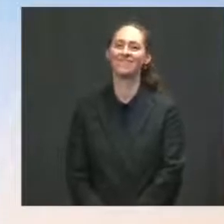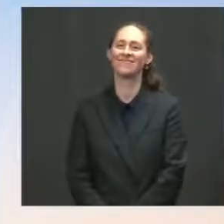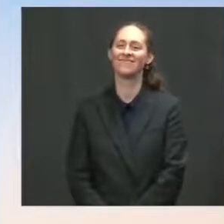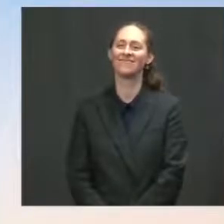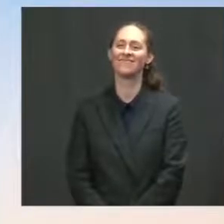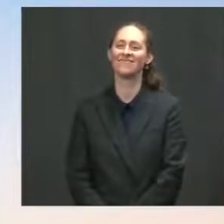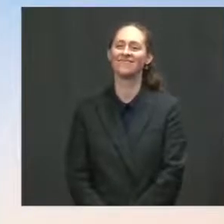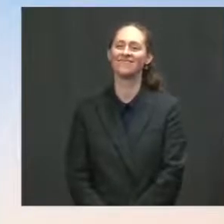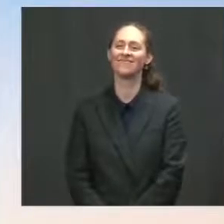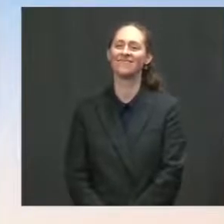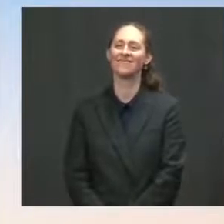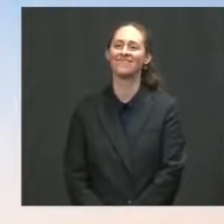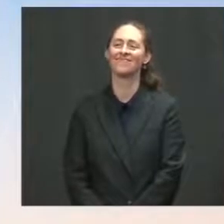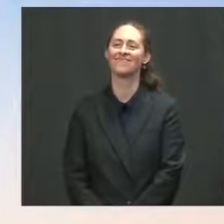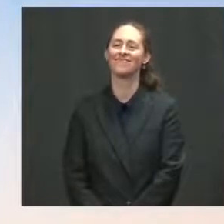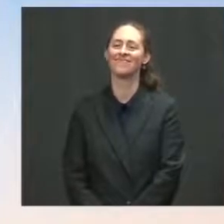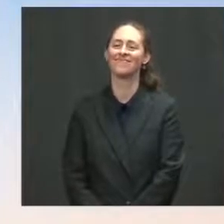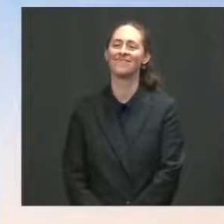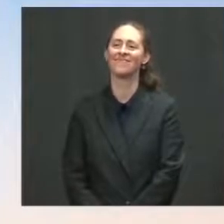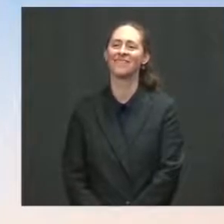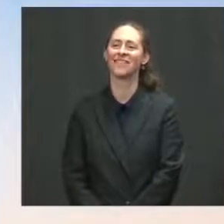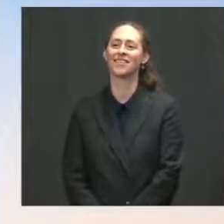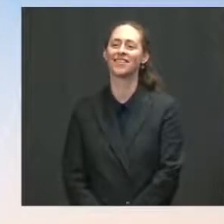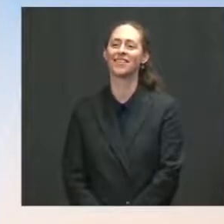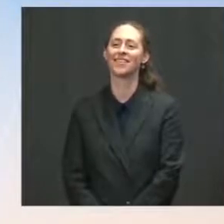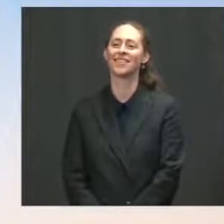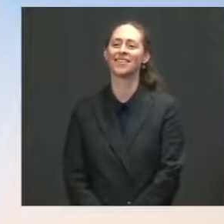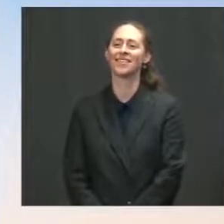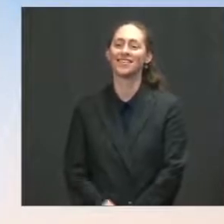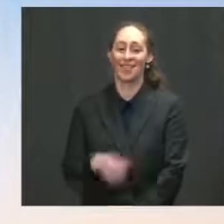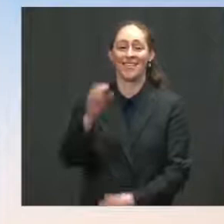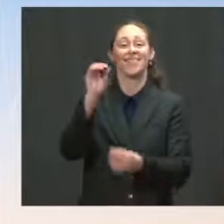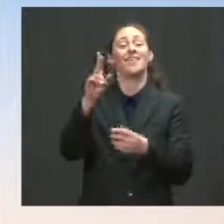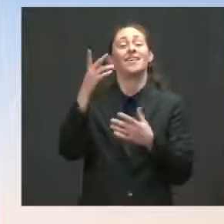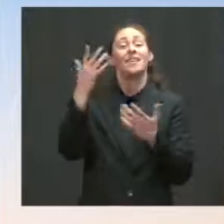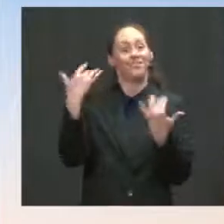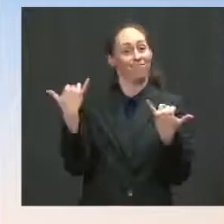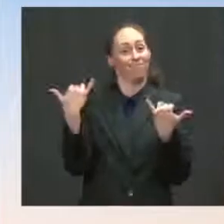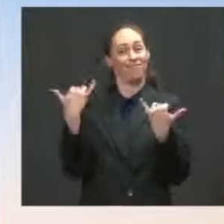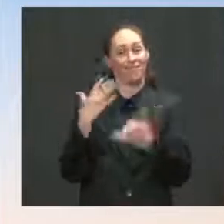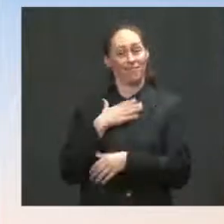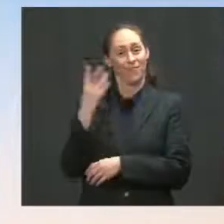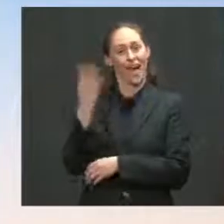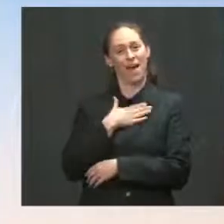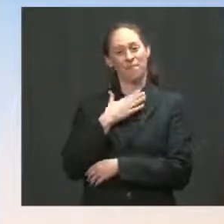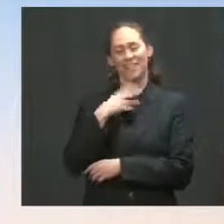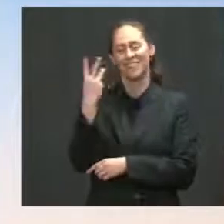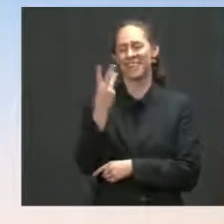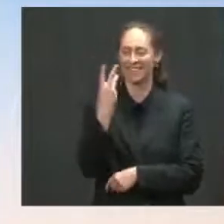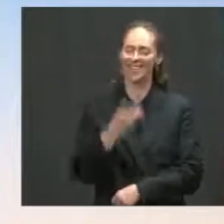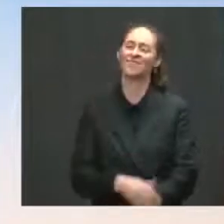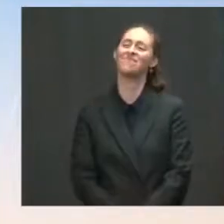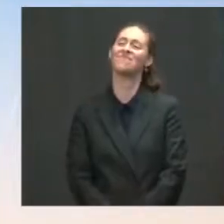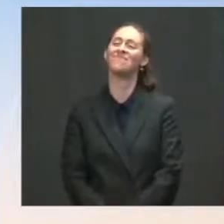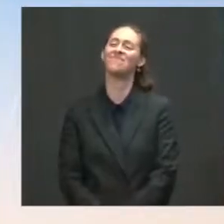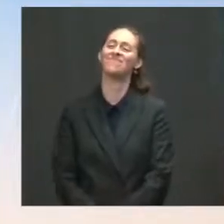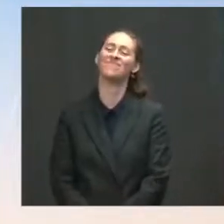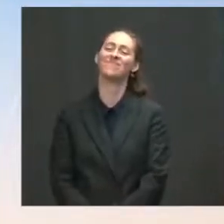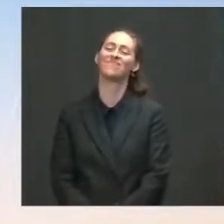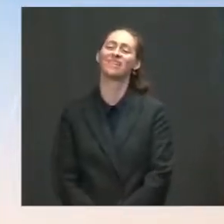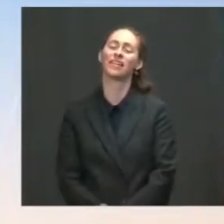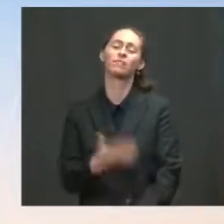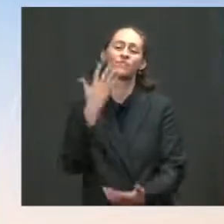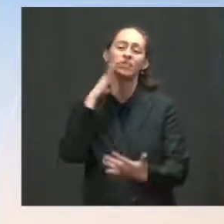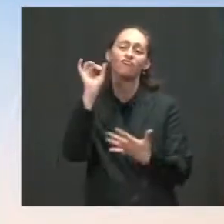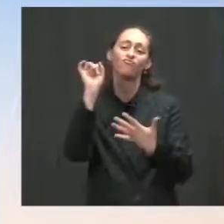Okay. Happy Wednesday. I have a couple of notes for you at the top. Today, Secretary of Housing